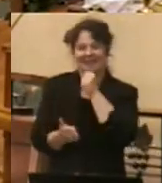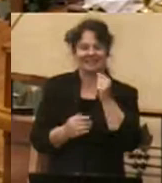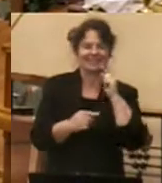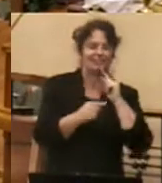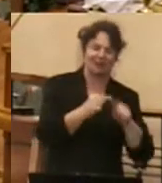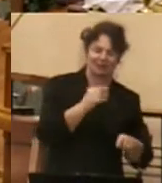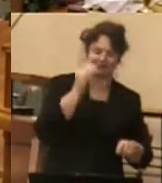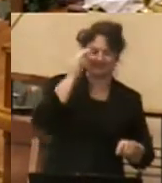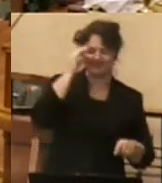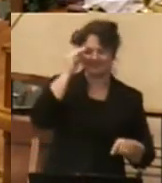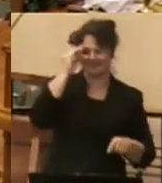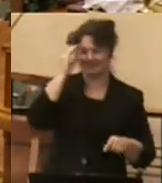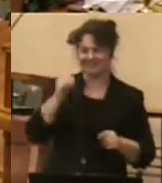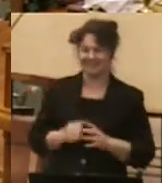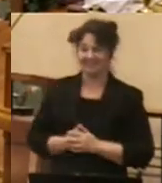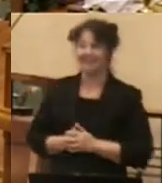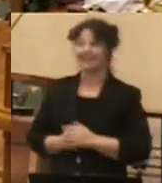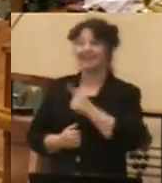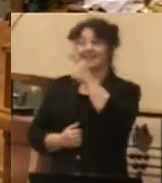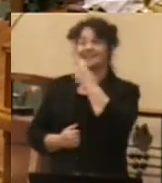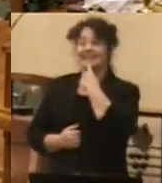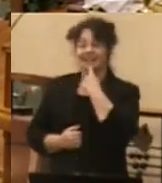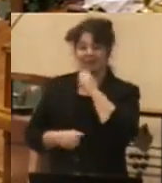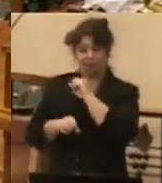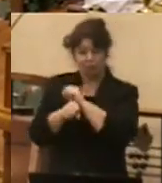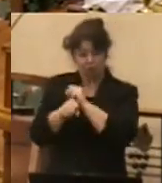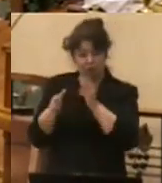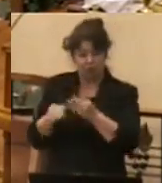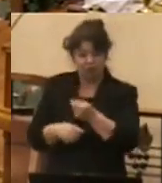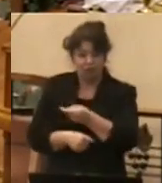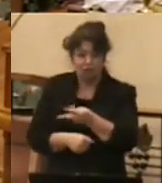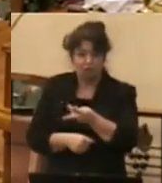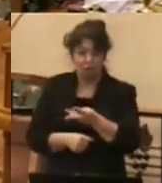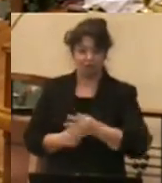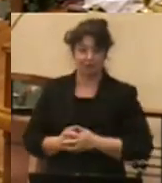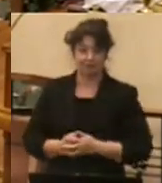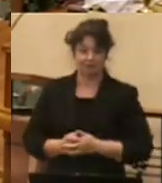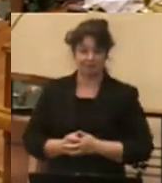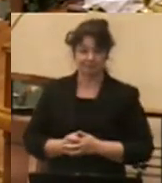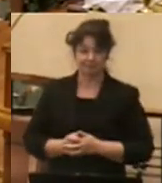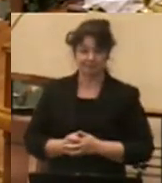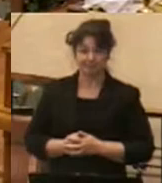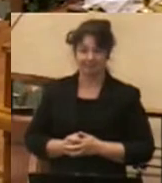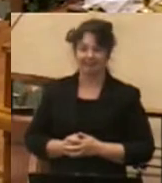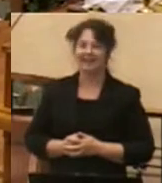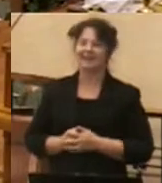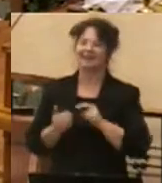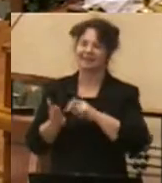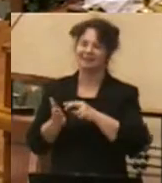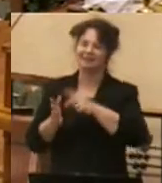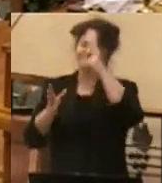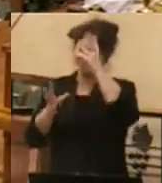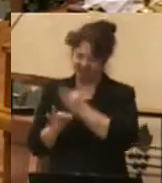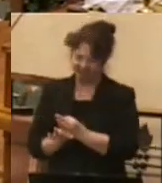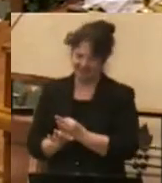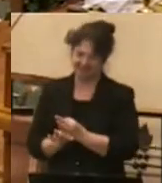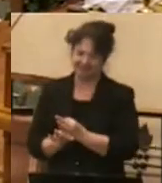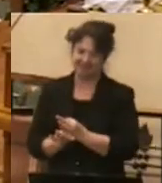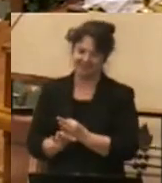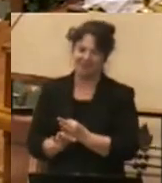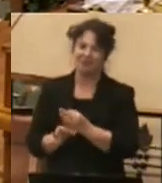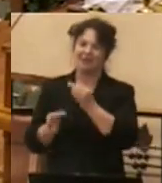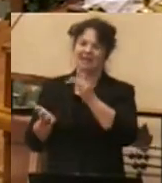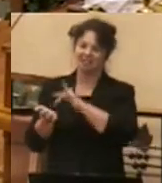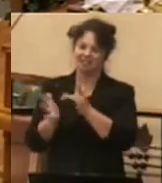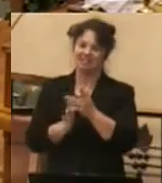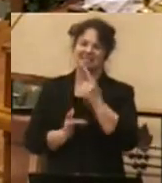you know what? He said, though the laborers are few, when you have faith, which is what you've been given, when Jesus says, I